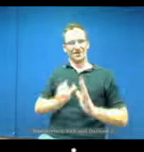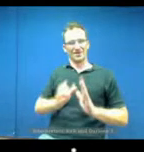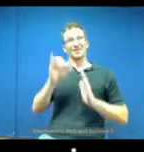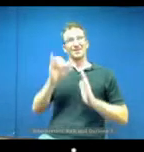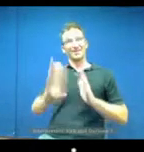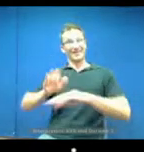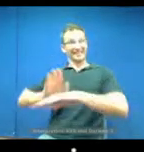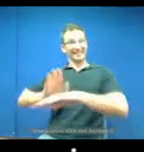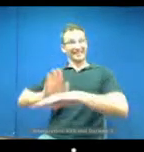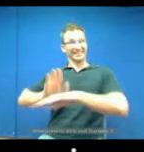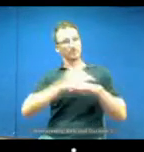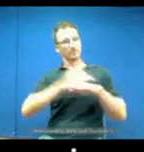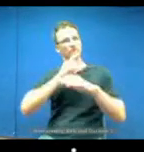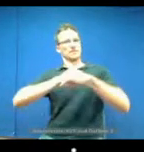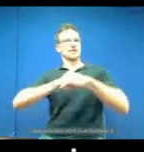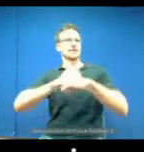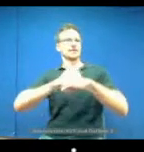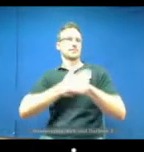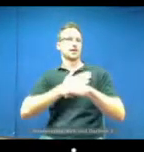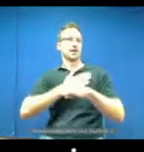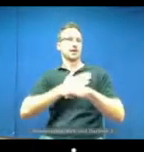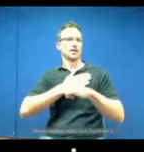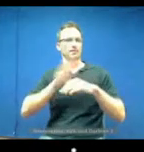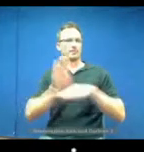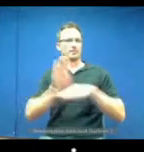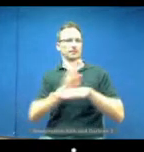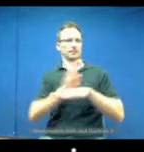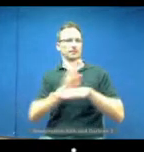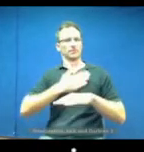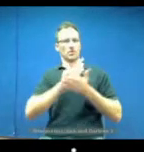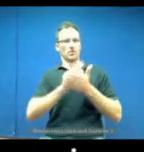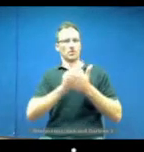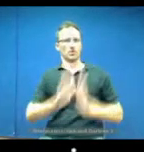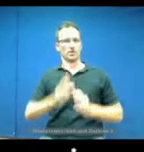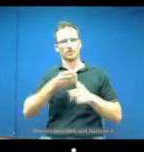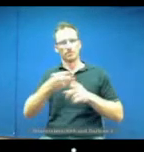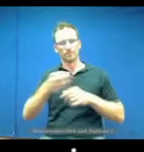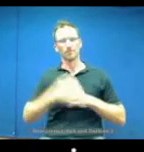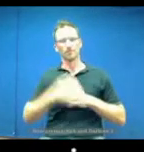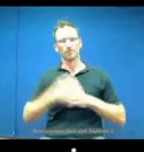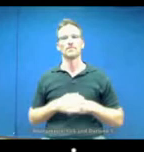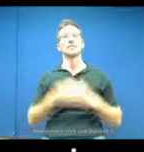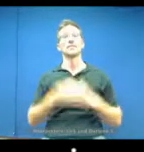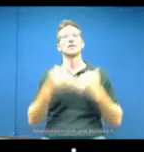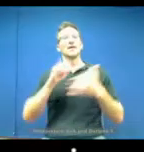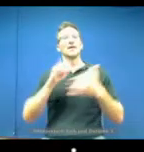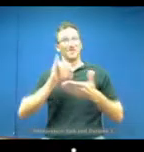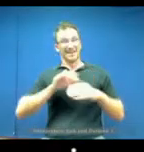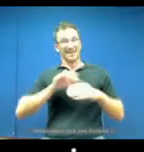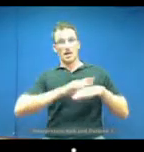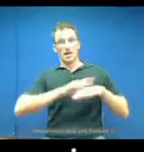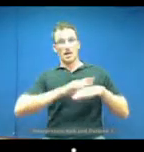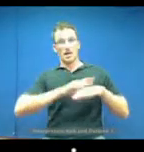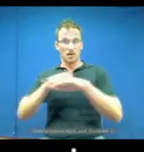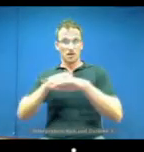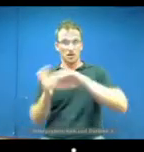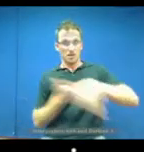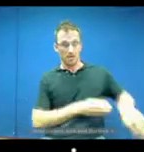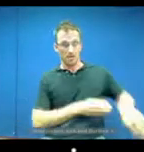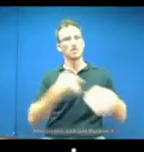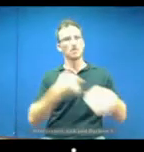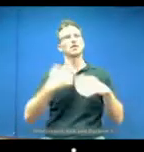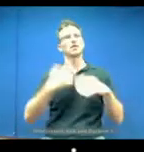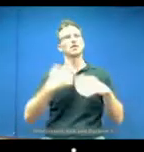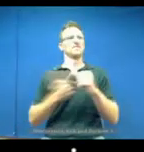And with that, I want to talk generally about domestic violence first and some